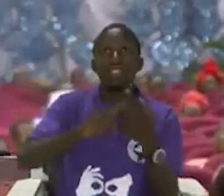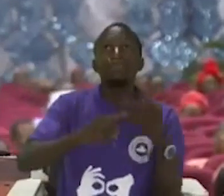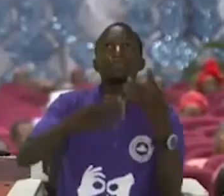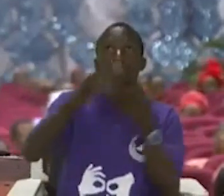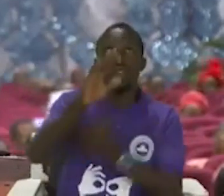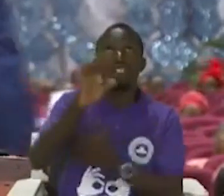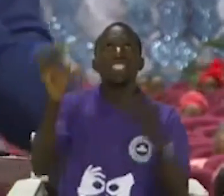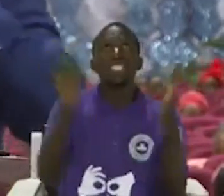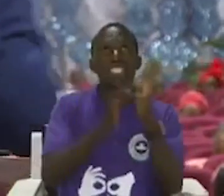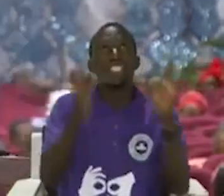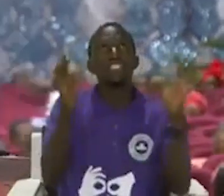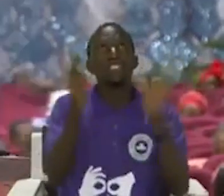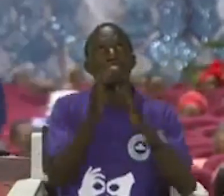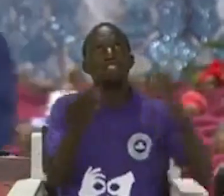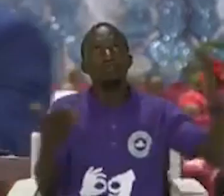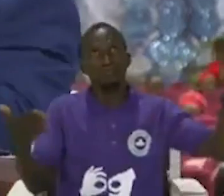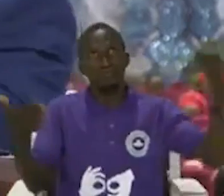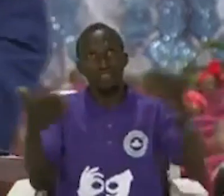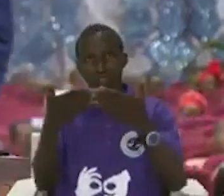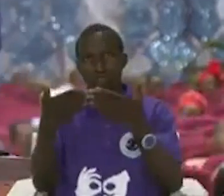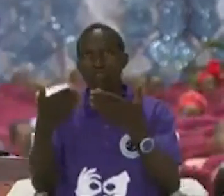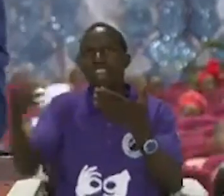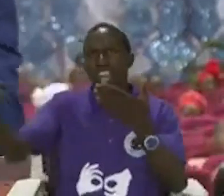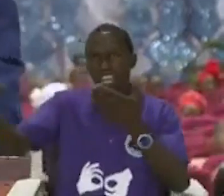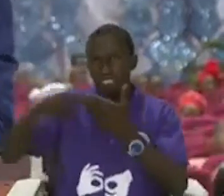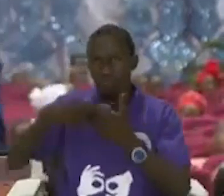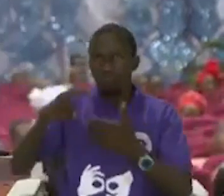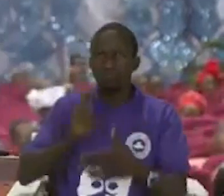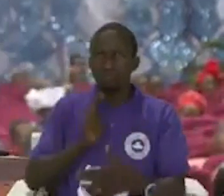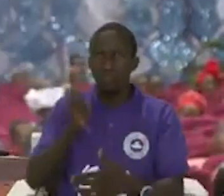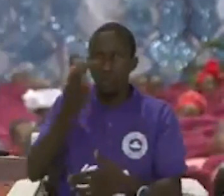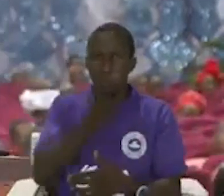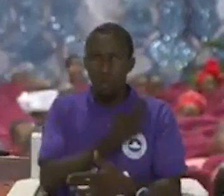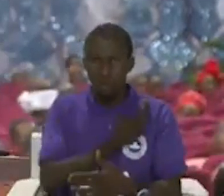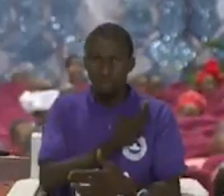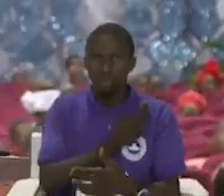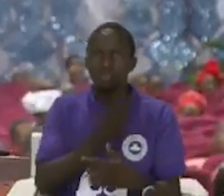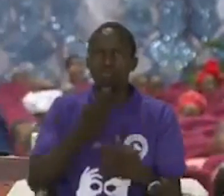Jesus who came to redeem us back to the original plan of God.